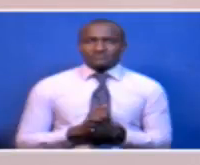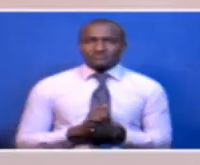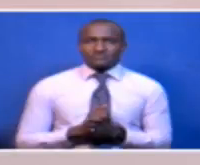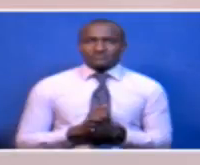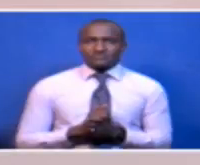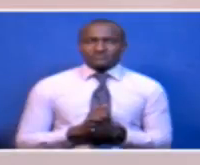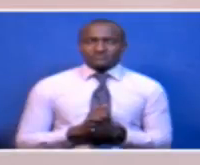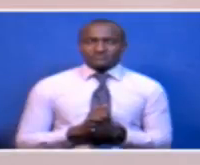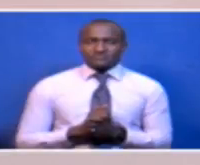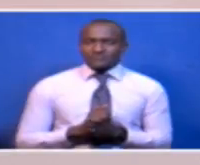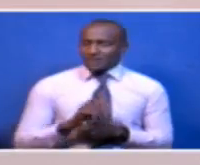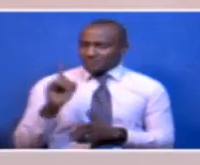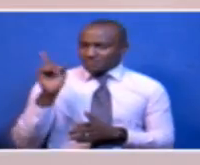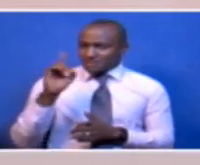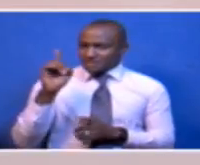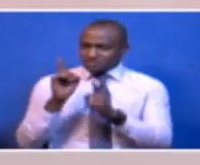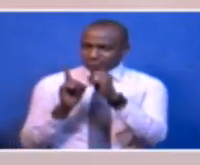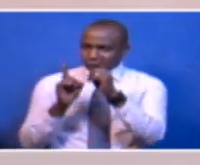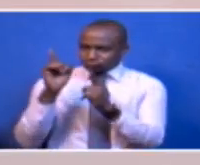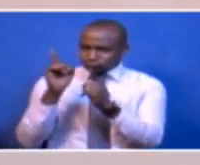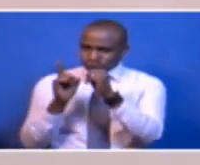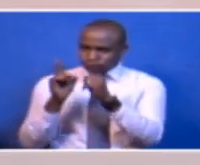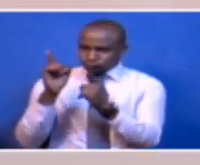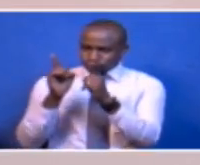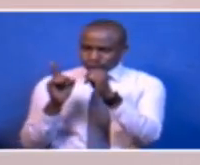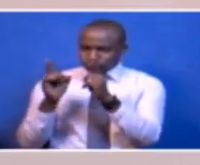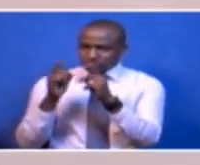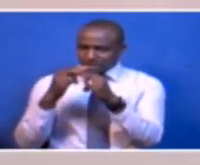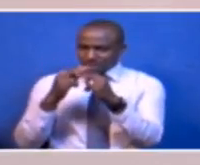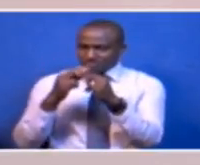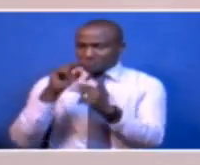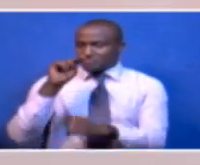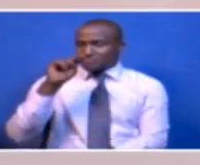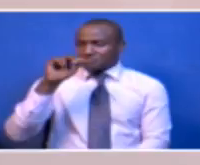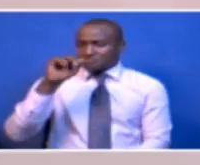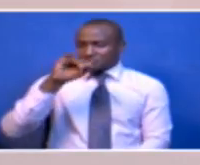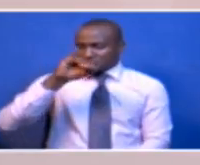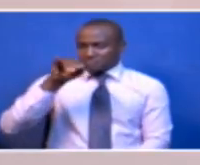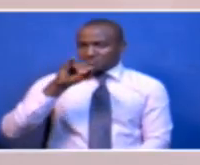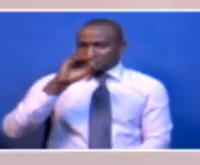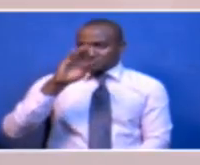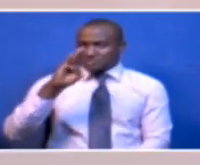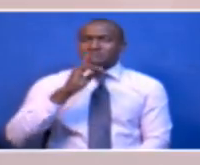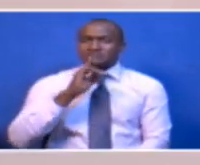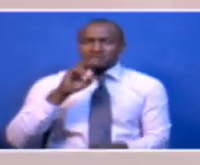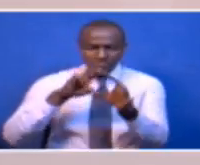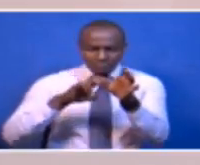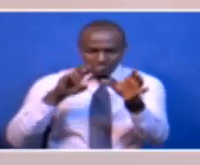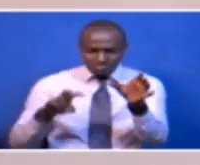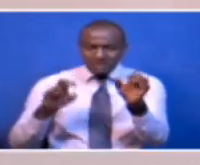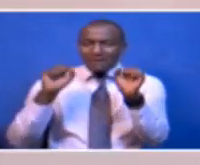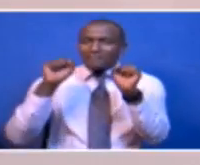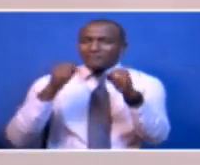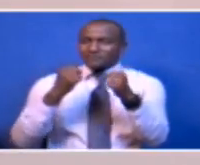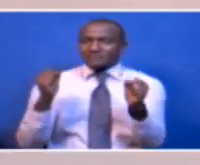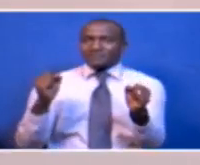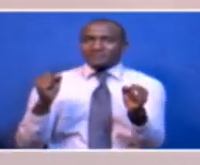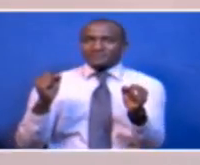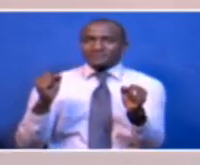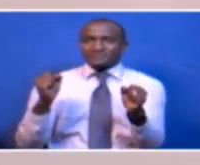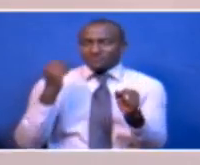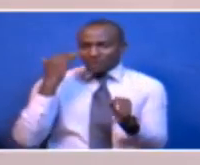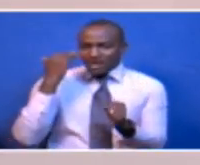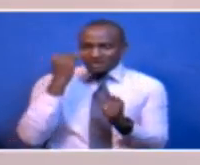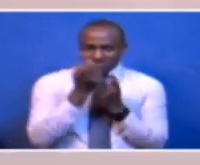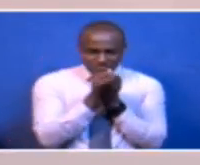Wakati huo huo, waziri wa utalii Najib Balala amesema kwamba katu hatojiuzulu kufuatia shinikizo la kumtaka achukue hatua hiyo. Hii ni kufuatia vifo vya